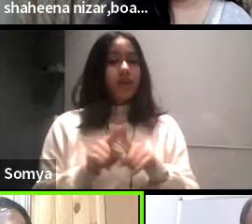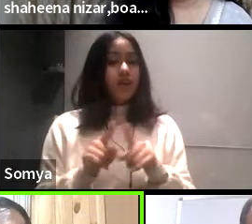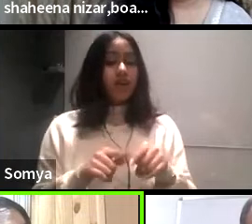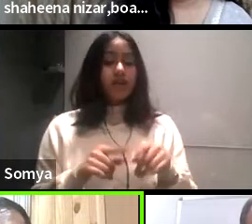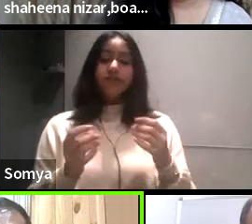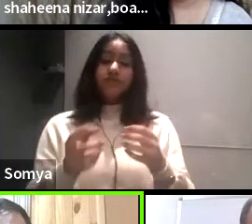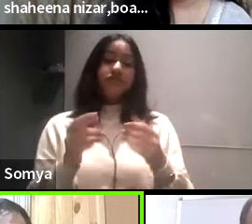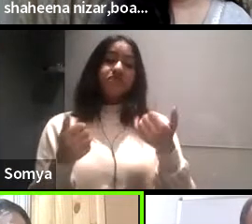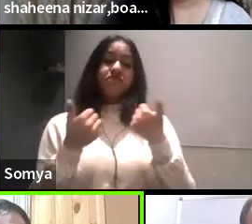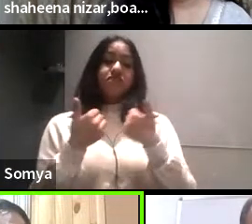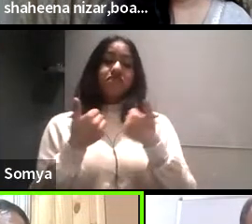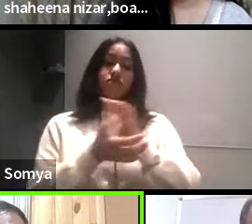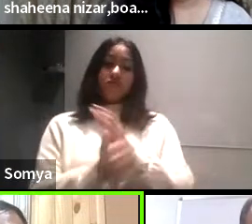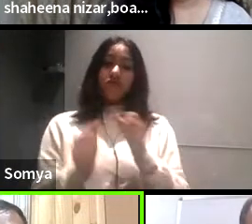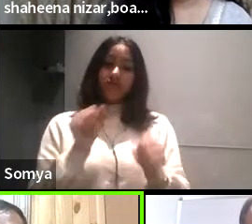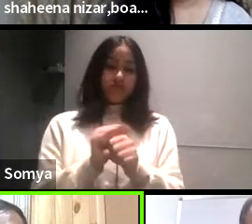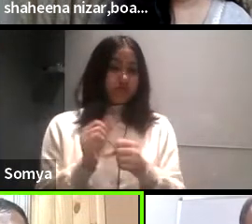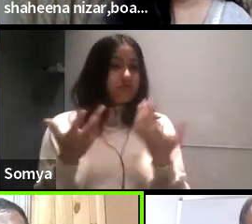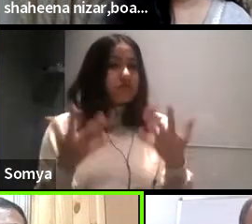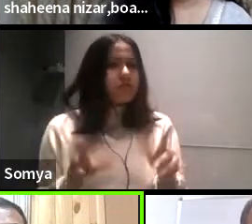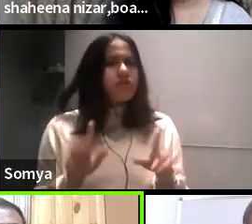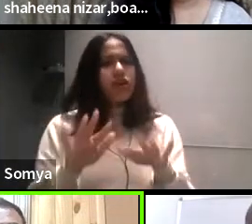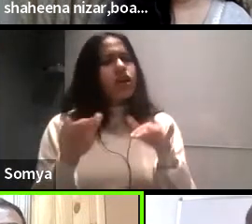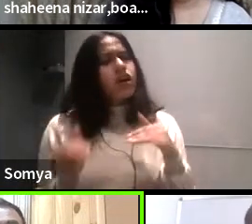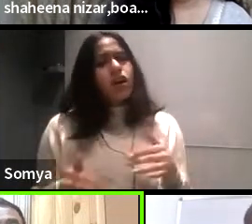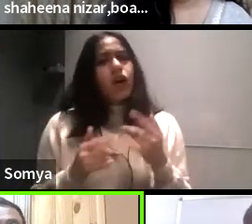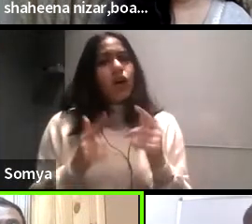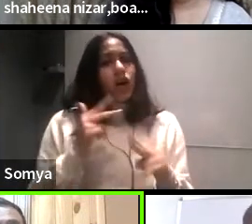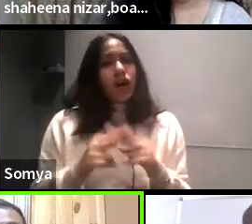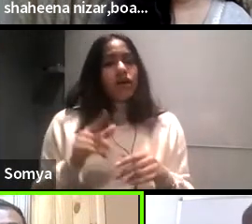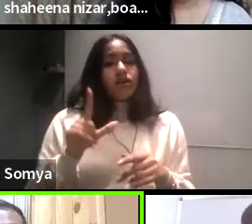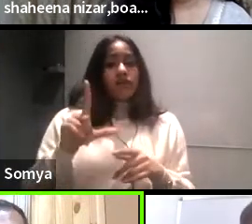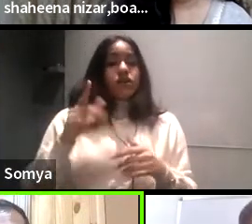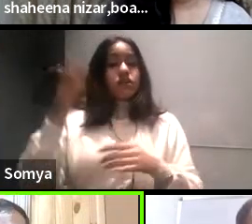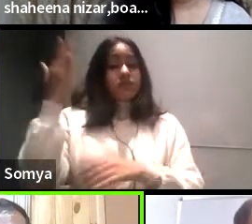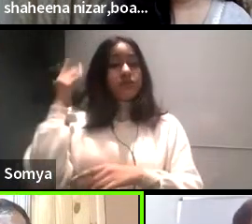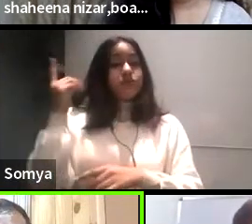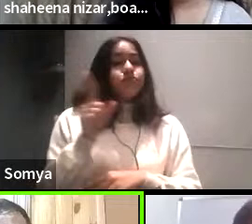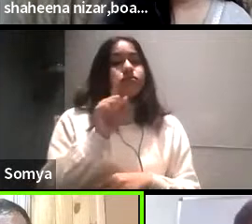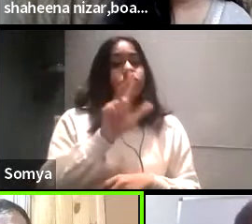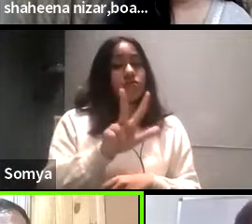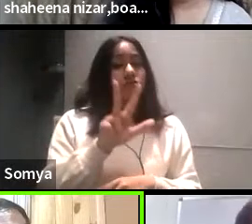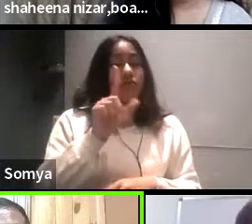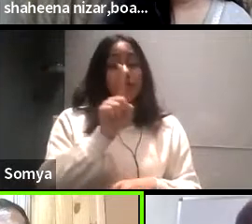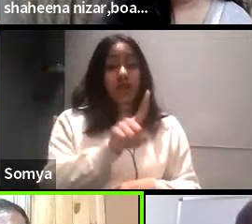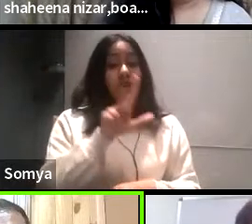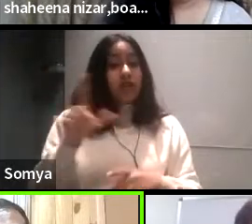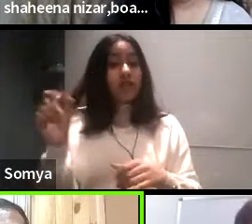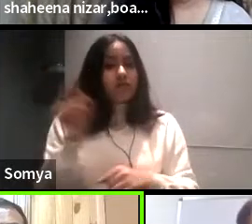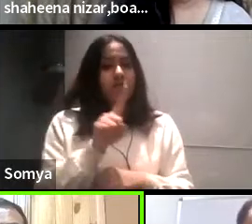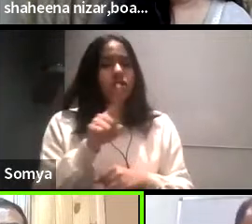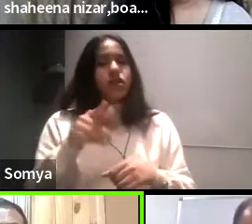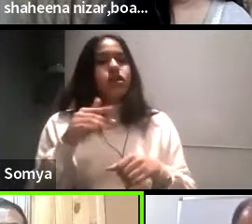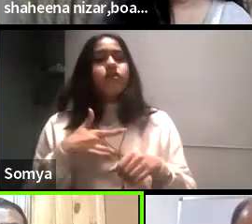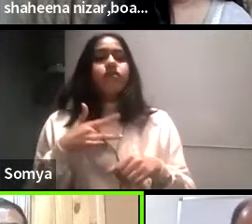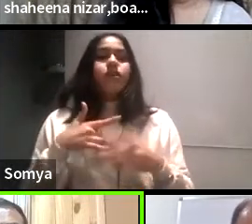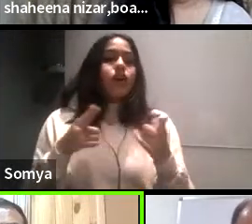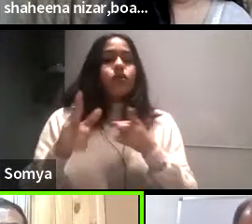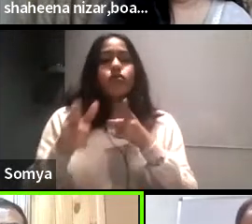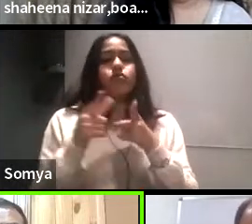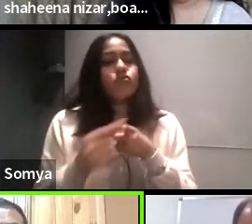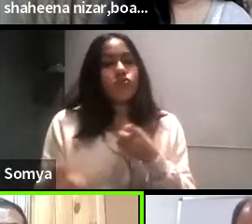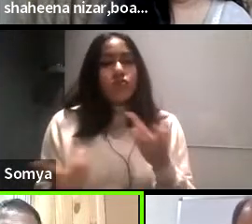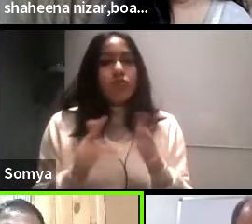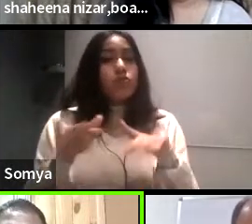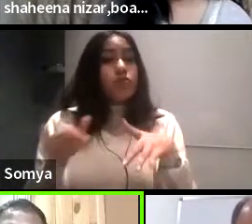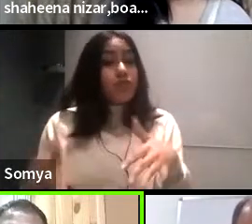such excellent work. How has been this last 18 months journey? What did you feel? What did you do?